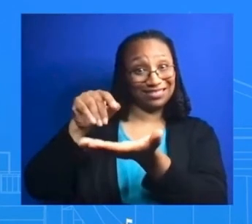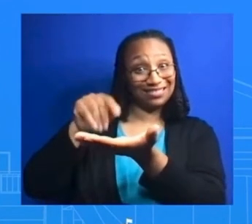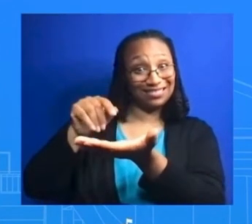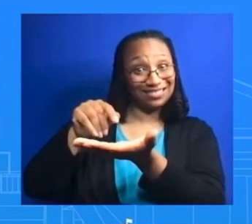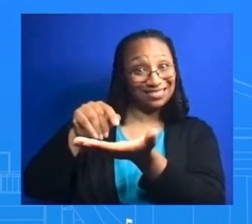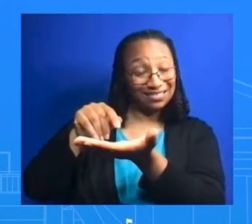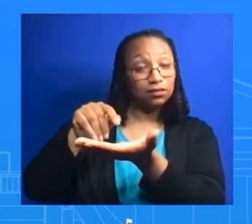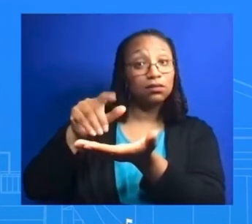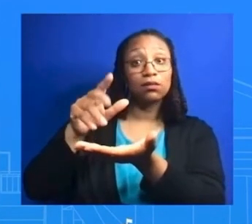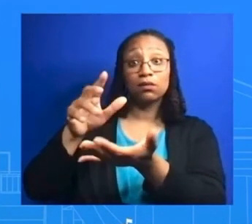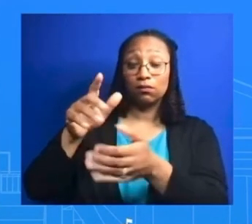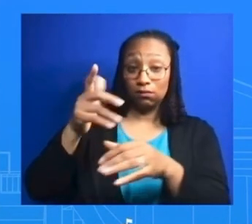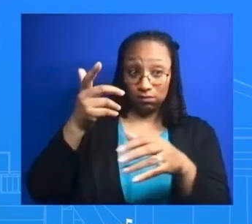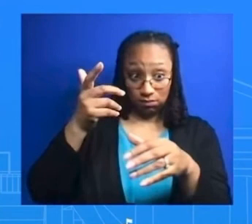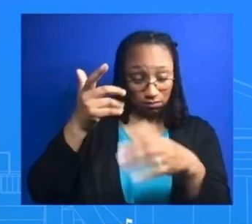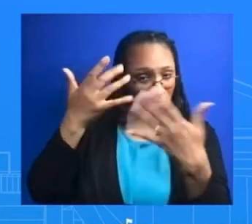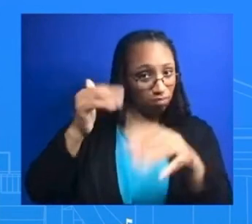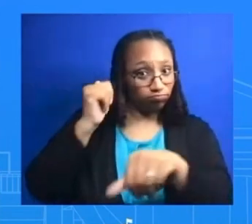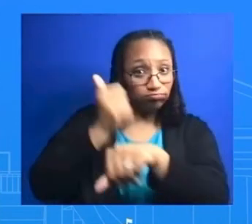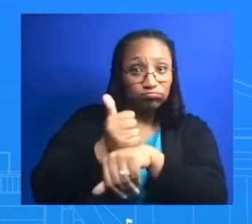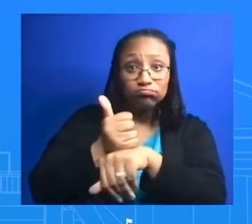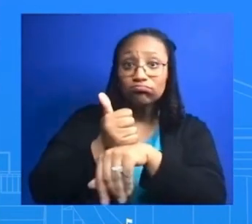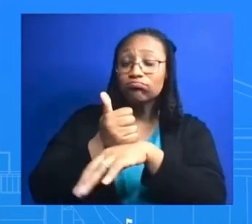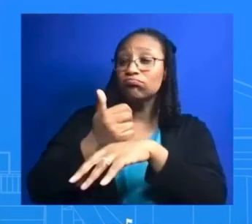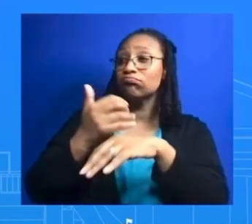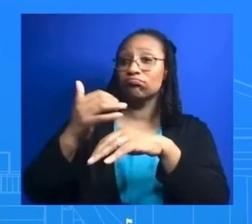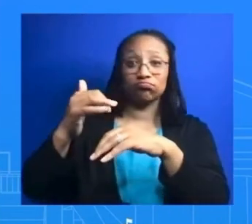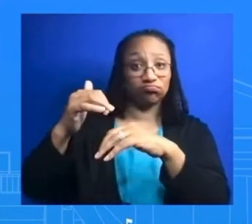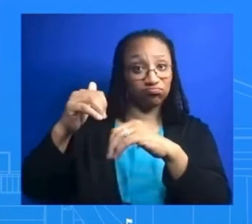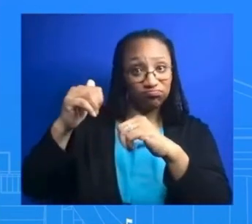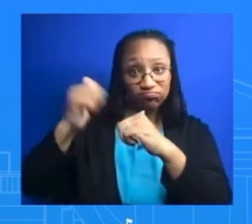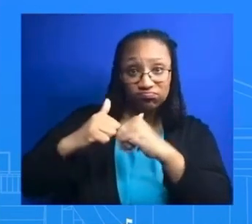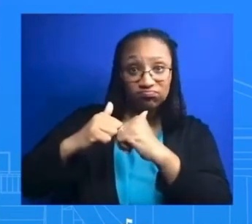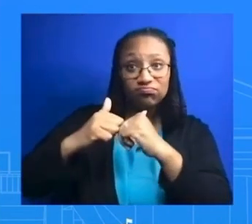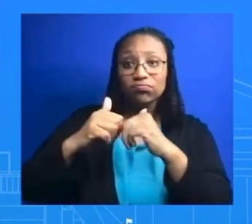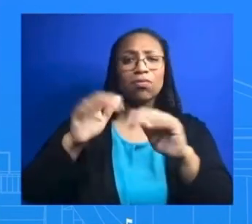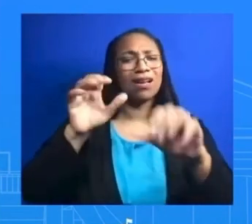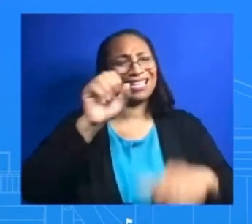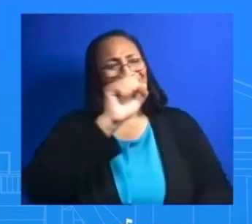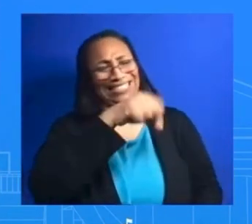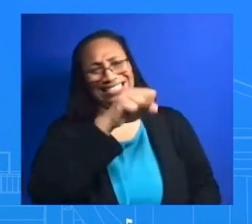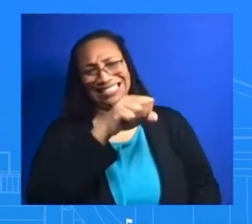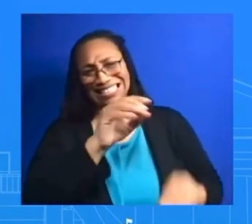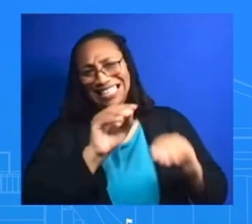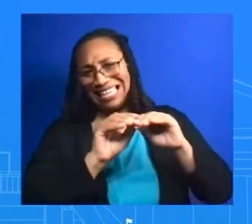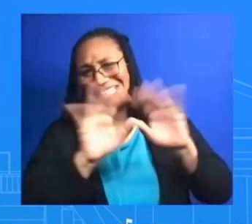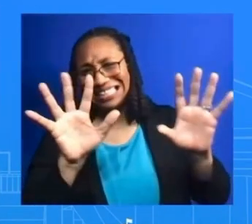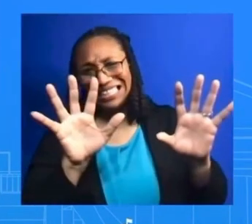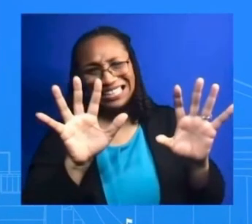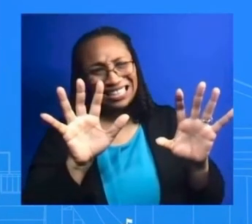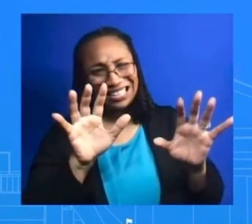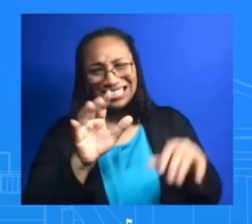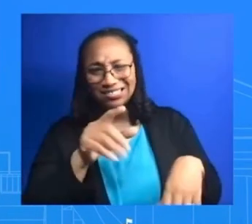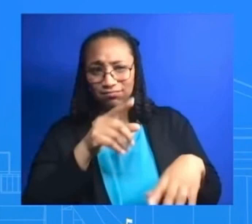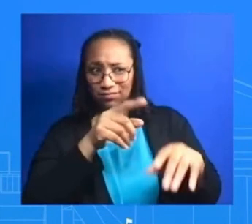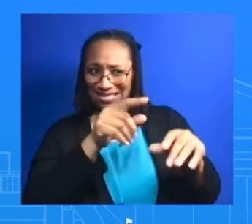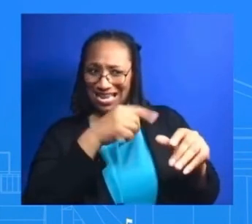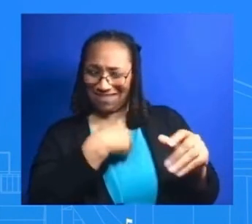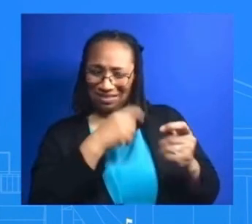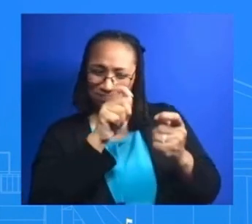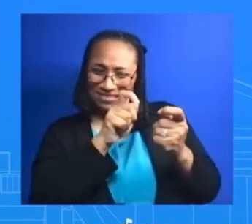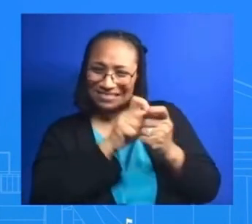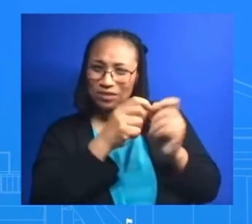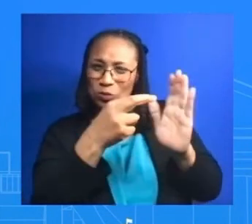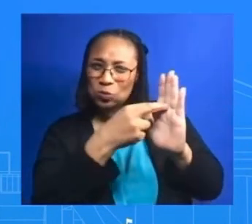crystal clear. There is a specific statute allowing the Secretary to design these income-based repayment programs, and the